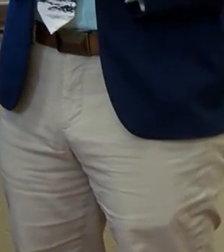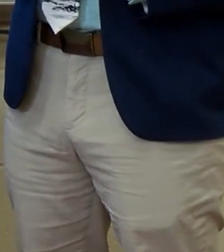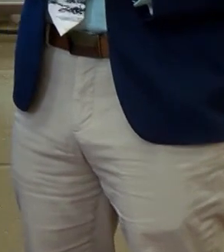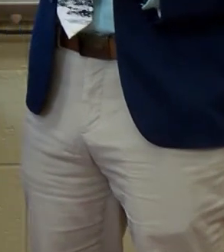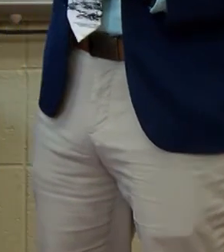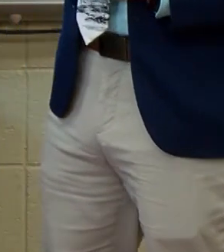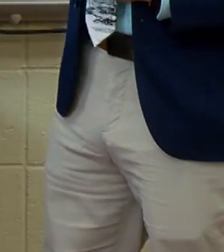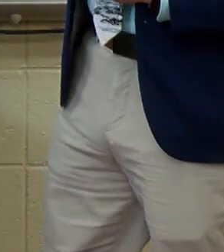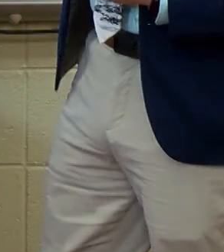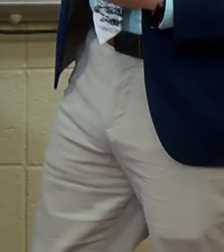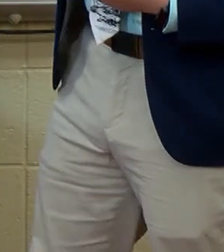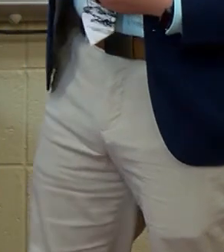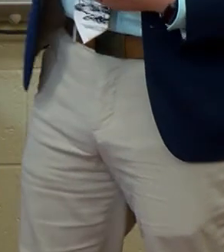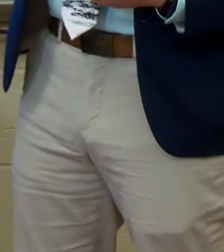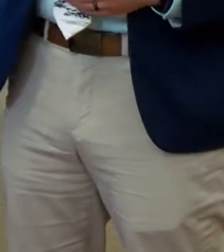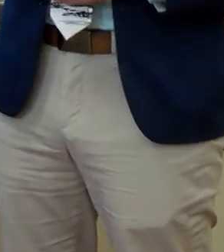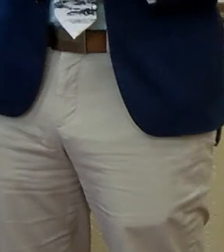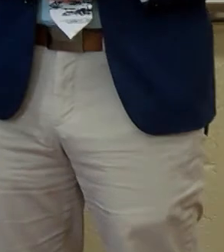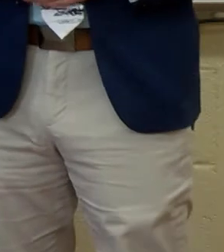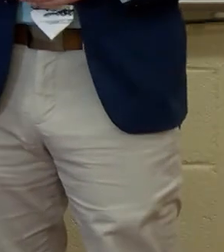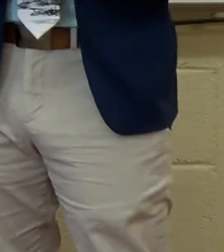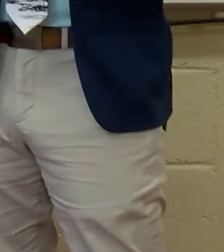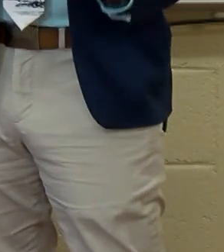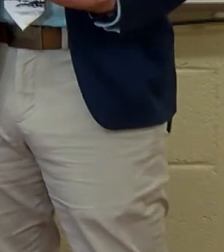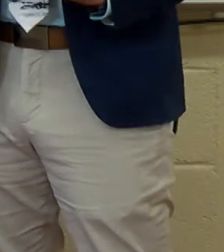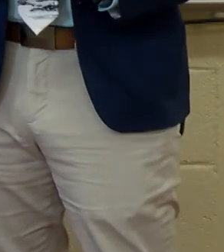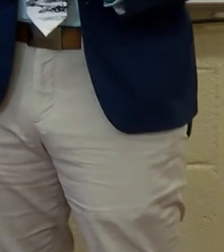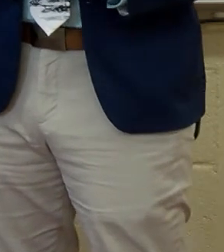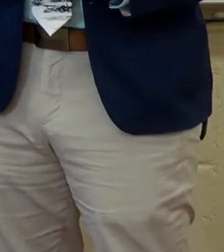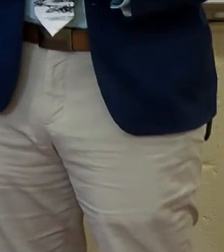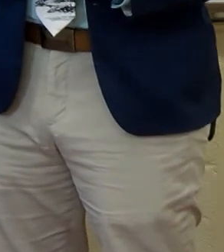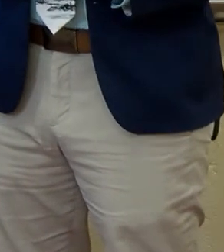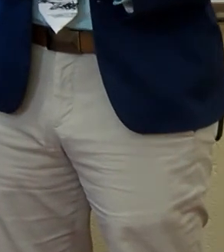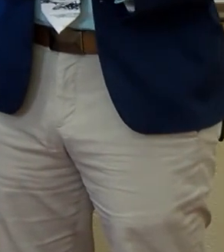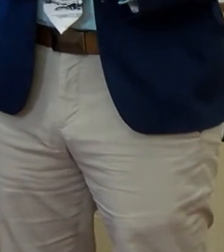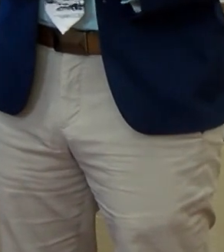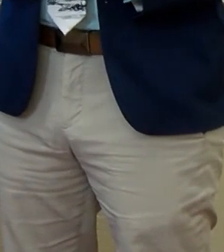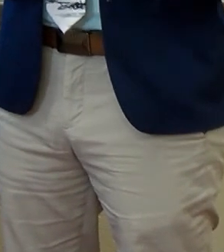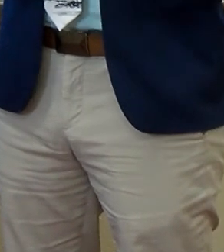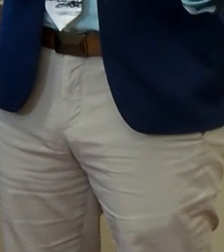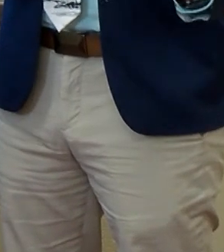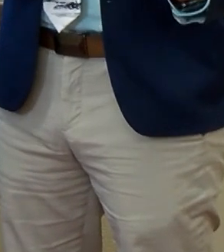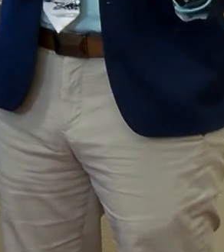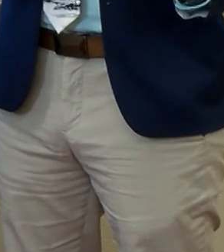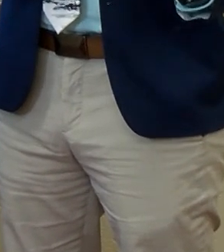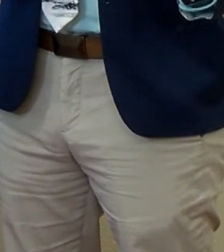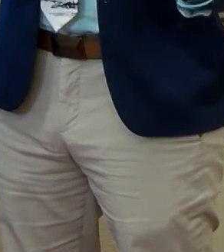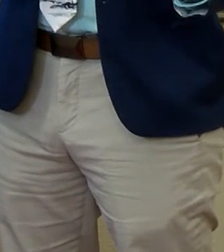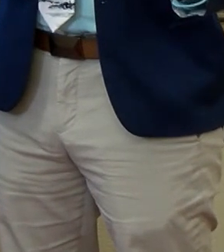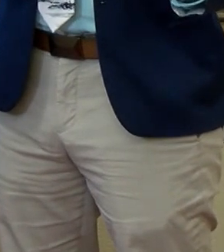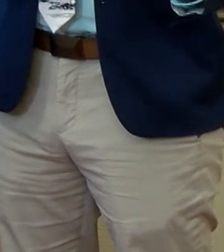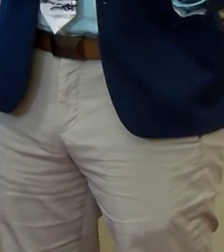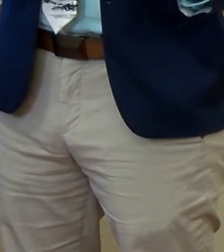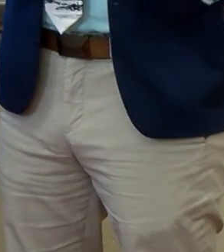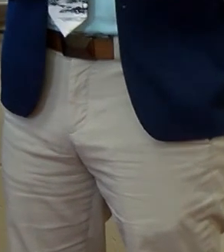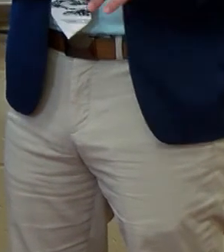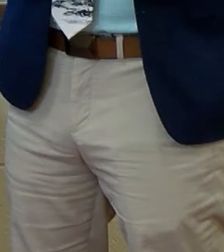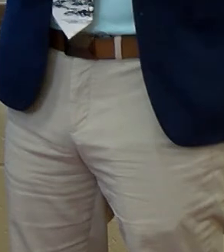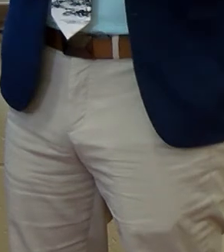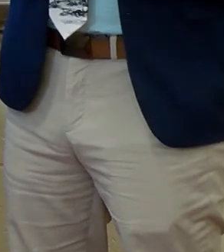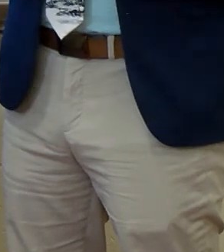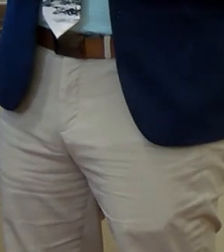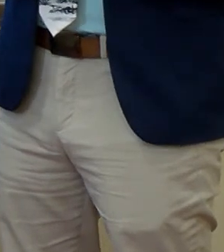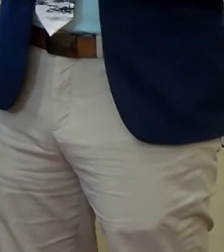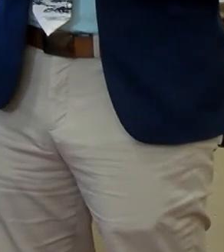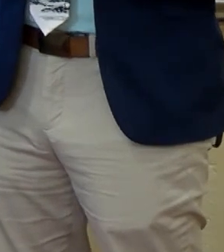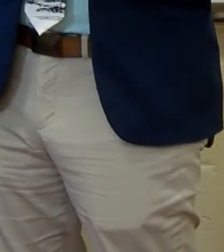lesson. So question number 1 that I left you with last week are, what are the key characteristics of parabolas? We looked at some last week with the vertex form, and so I want to